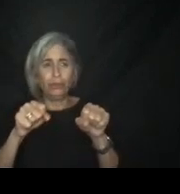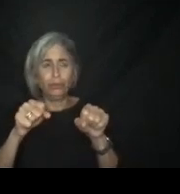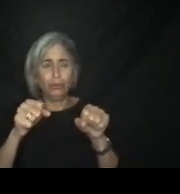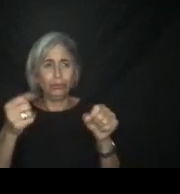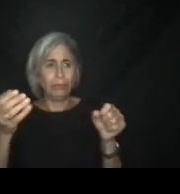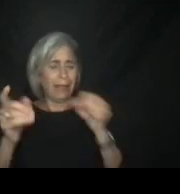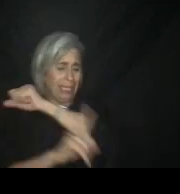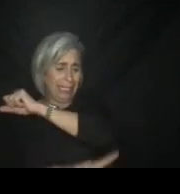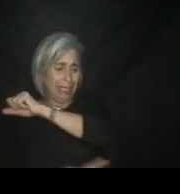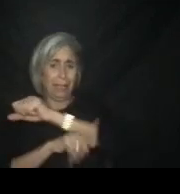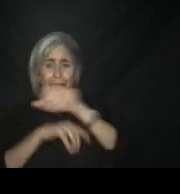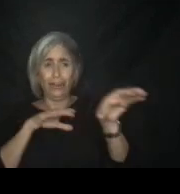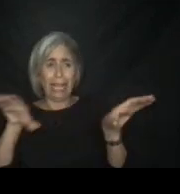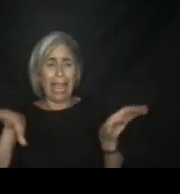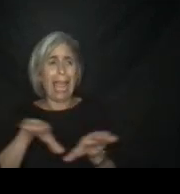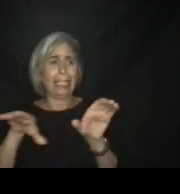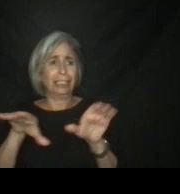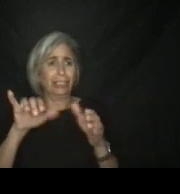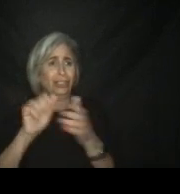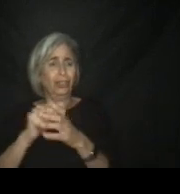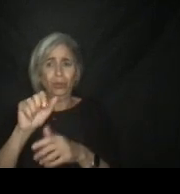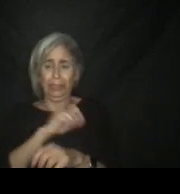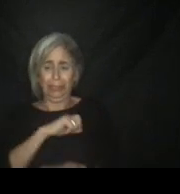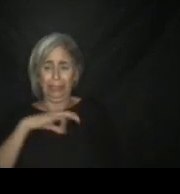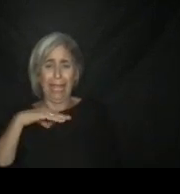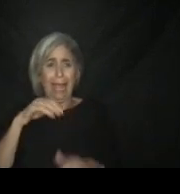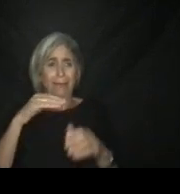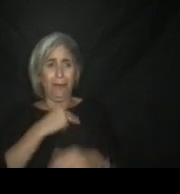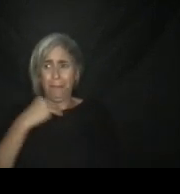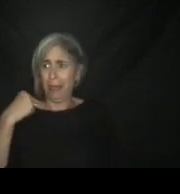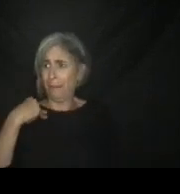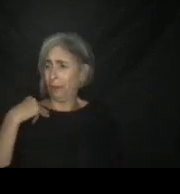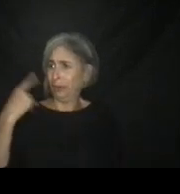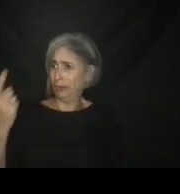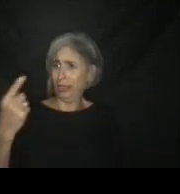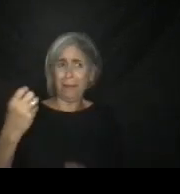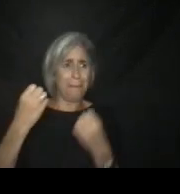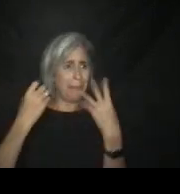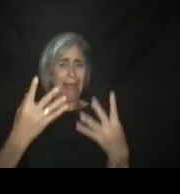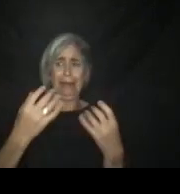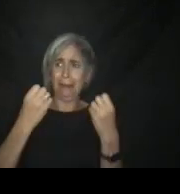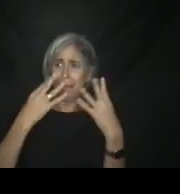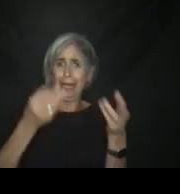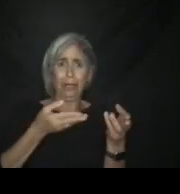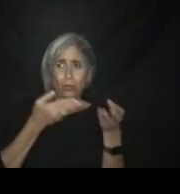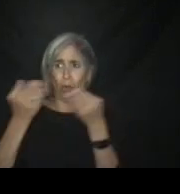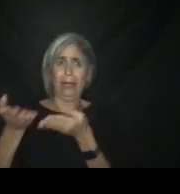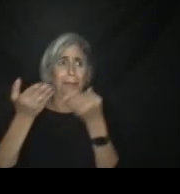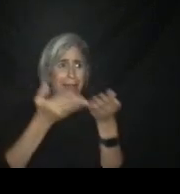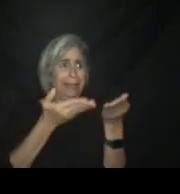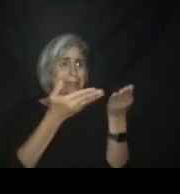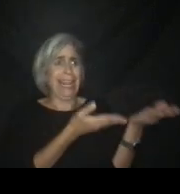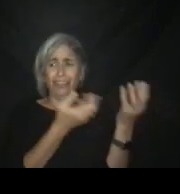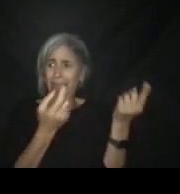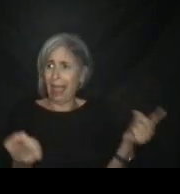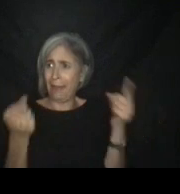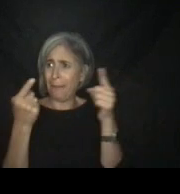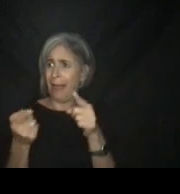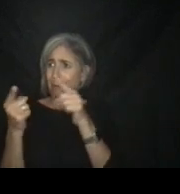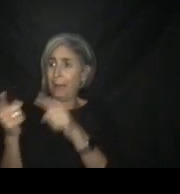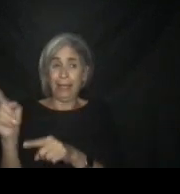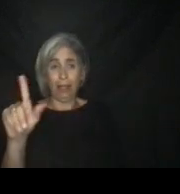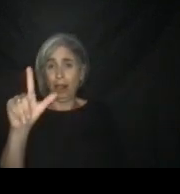to insubordinate staff members, although there's been multiple recommendations. She has